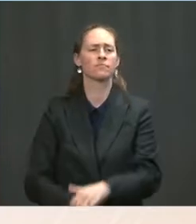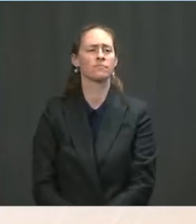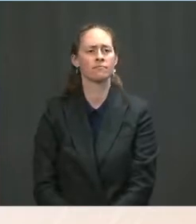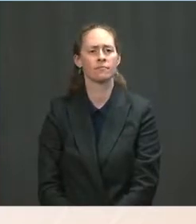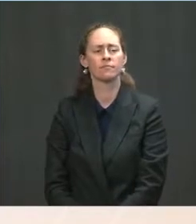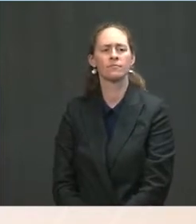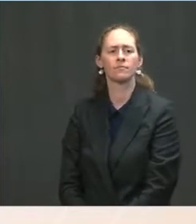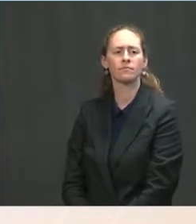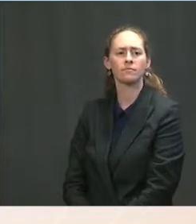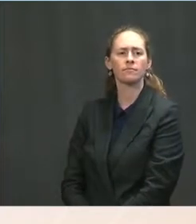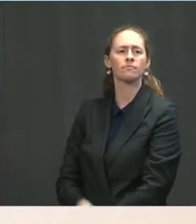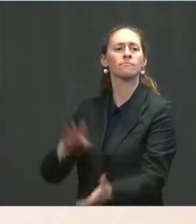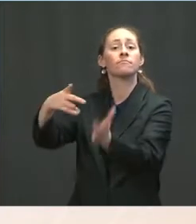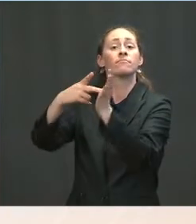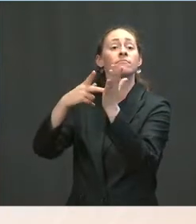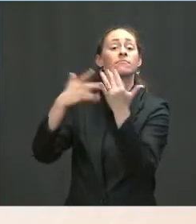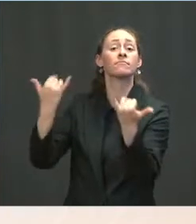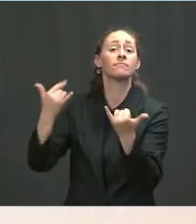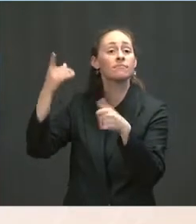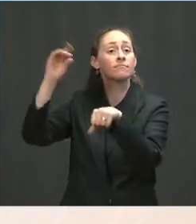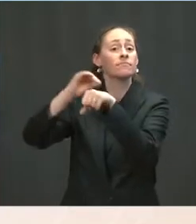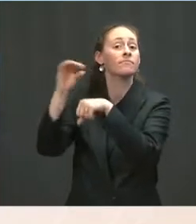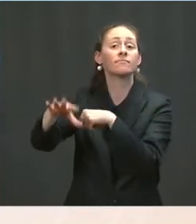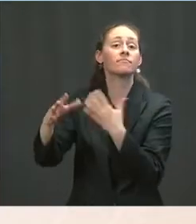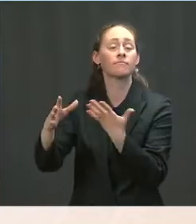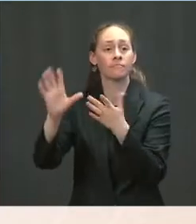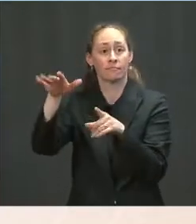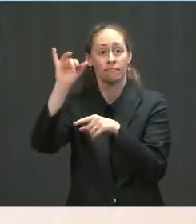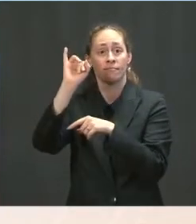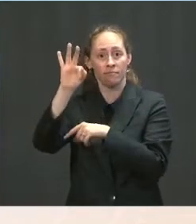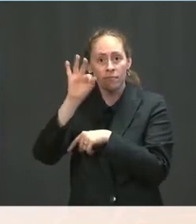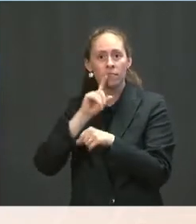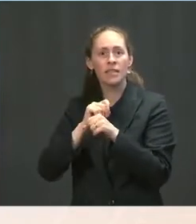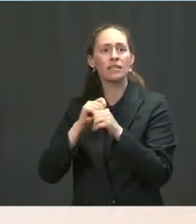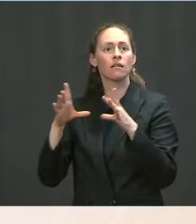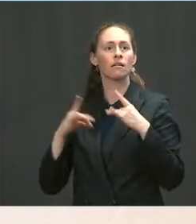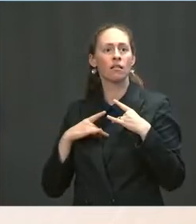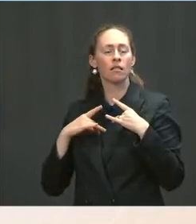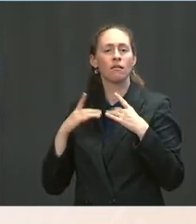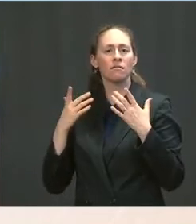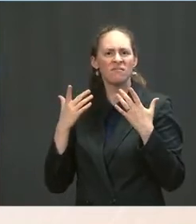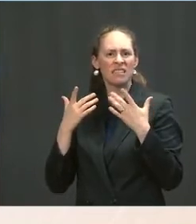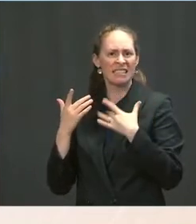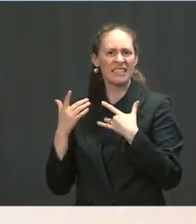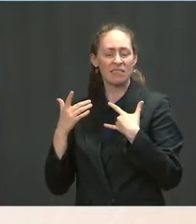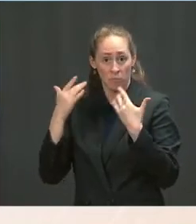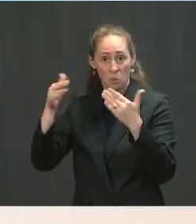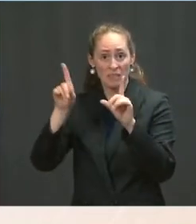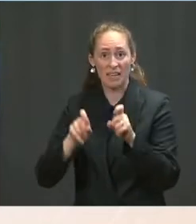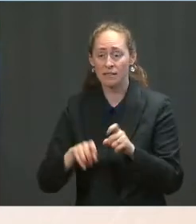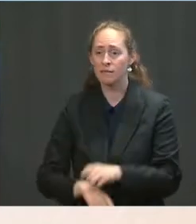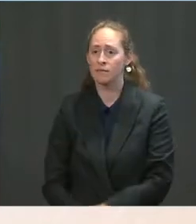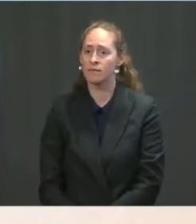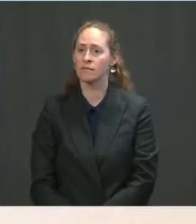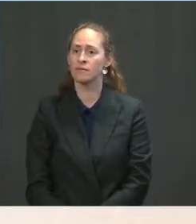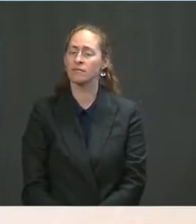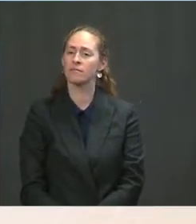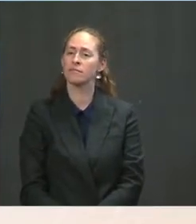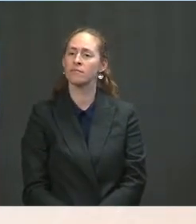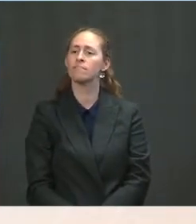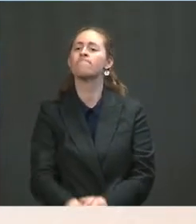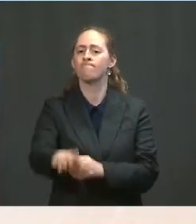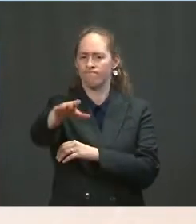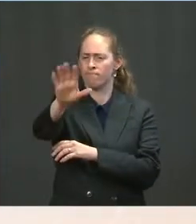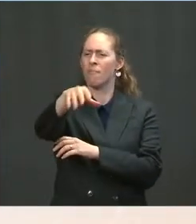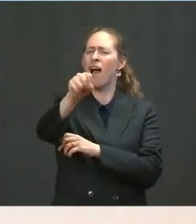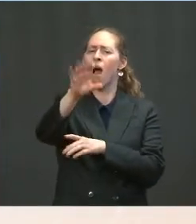is only if there are symptoms. If you're vaccinated, is that the current status? Yeah, but we've also have stated in the past, like when a staffer's